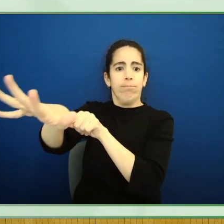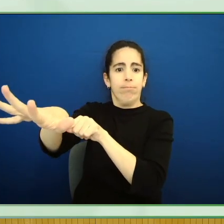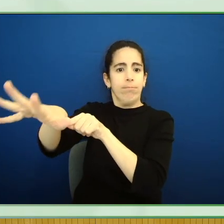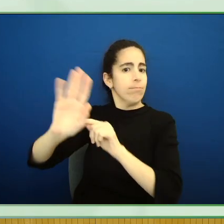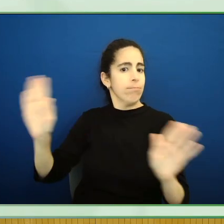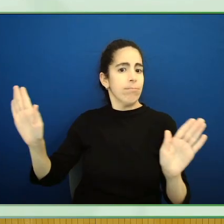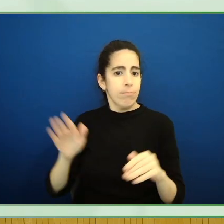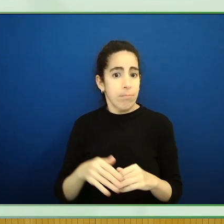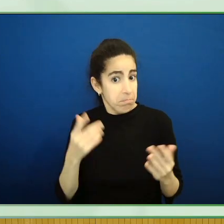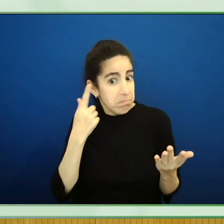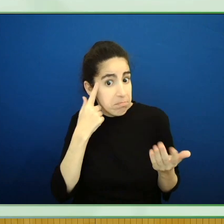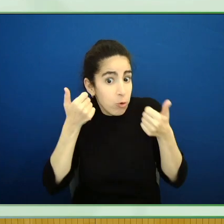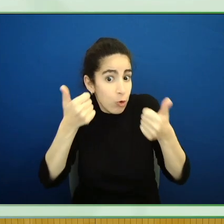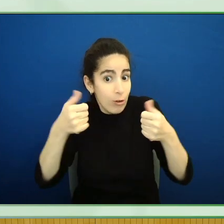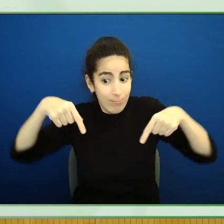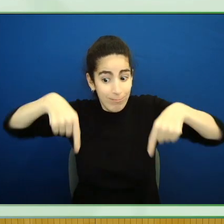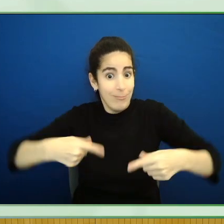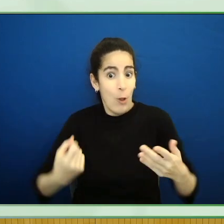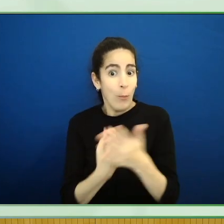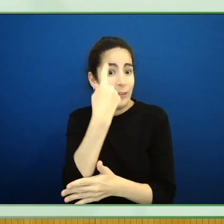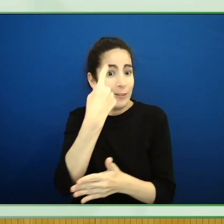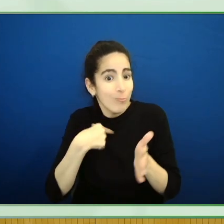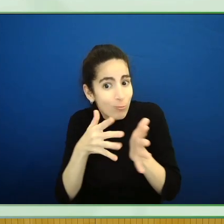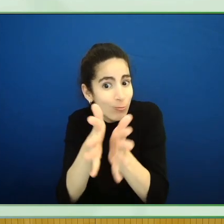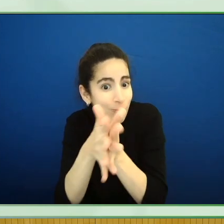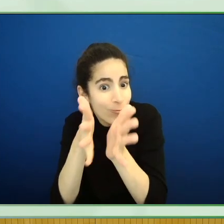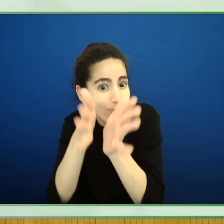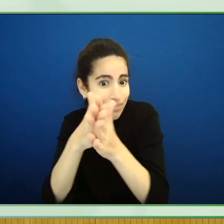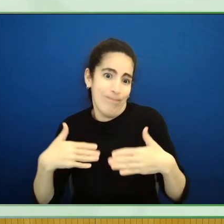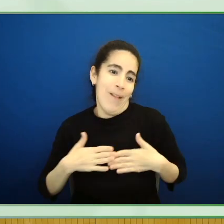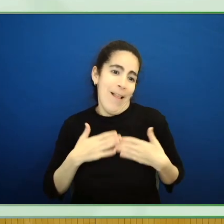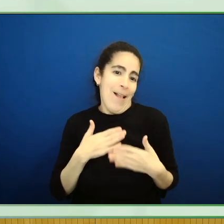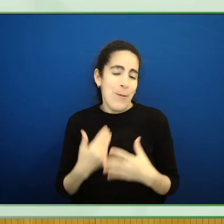really glad to speak with you. I look forward to questions. Thank you.